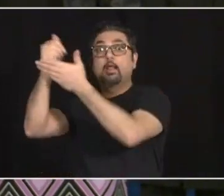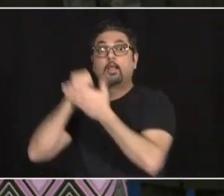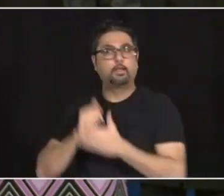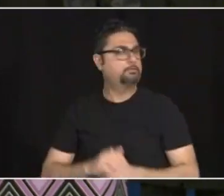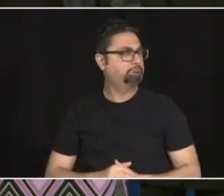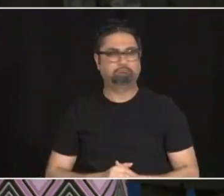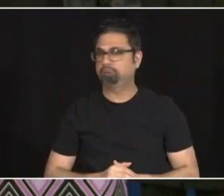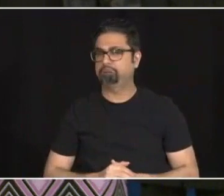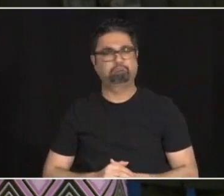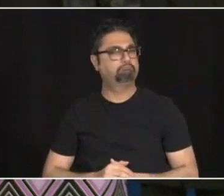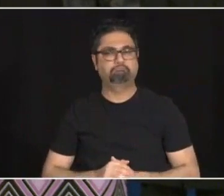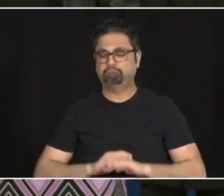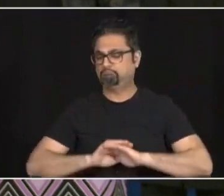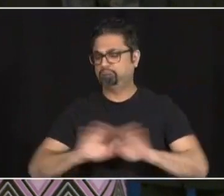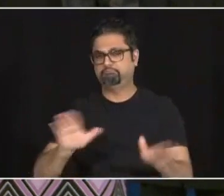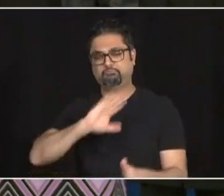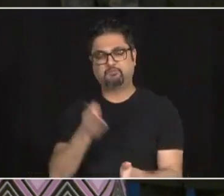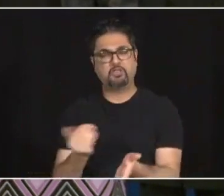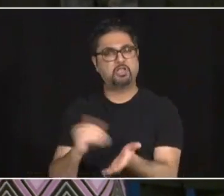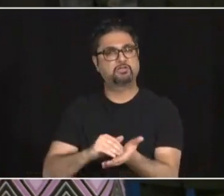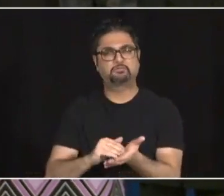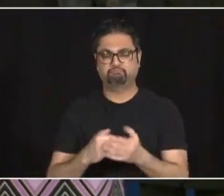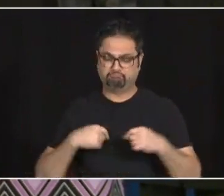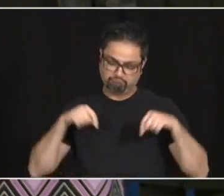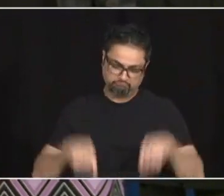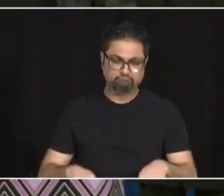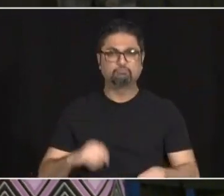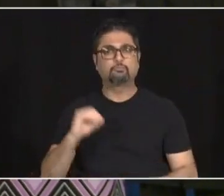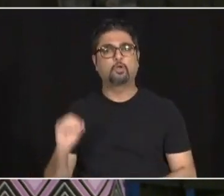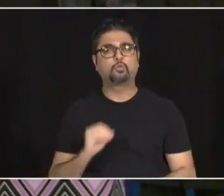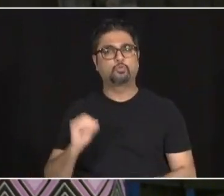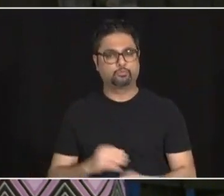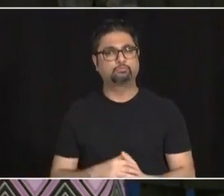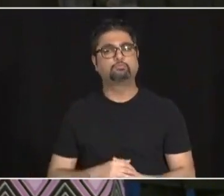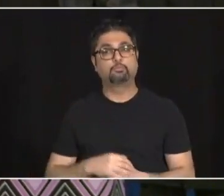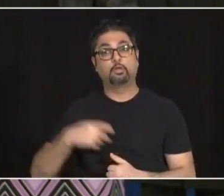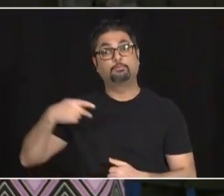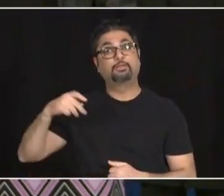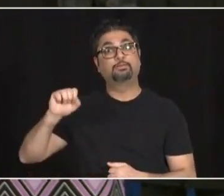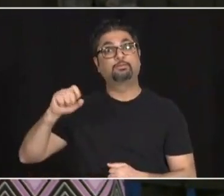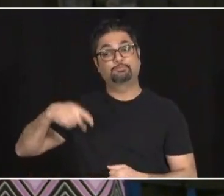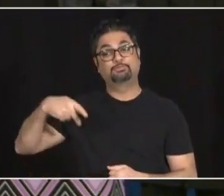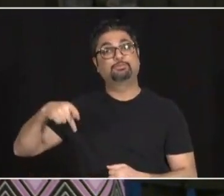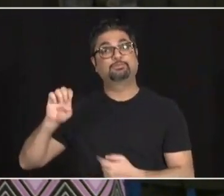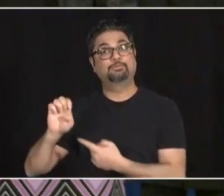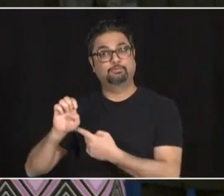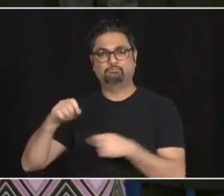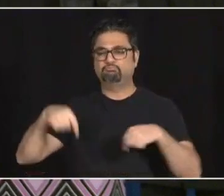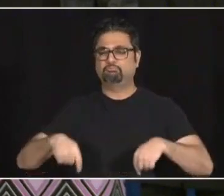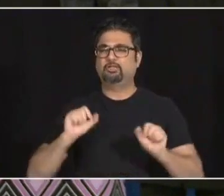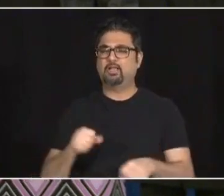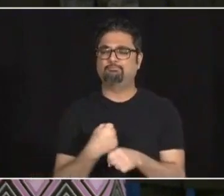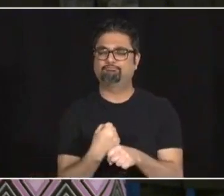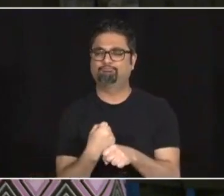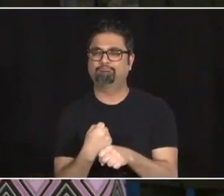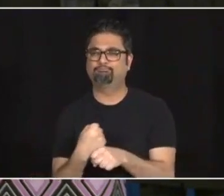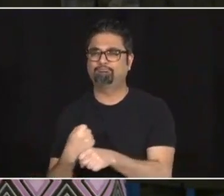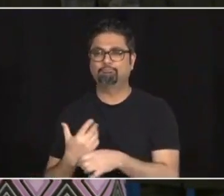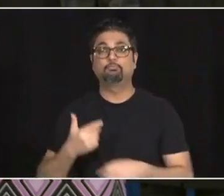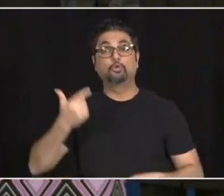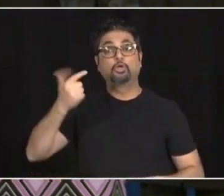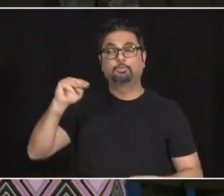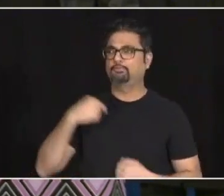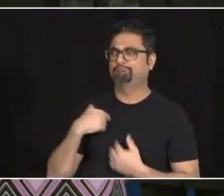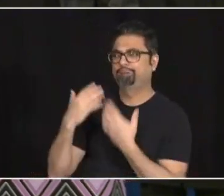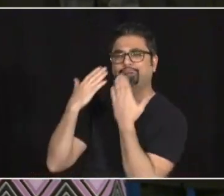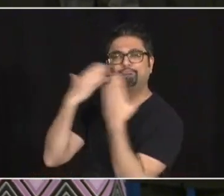to dictate our supplies when it comes to PPE. So again, GM, thank you. Thank you for stepping up and doing